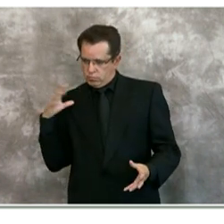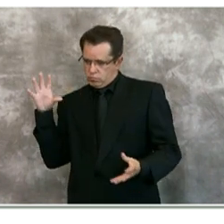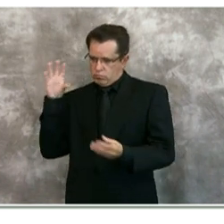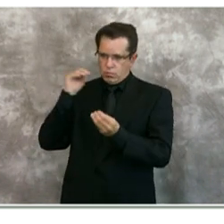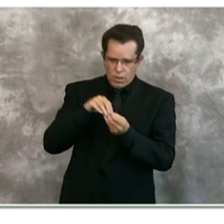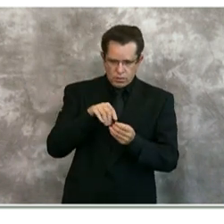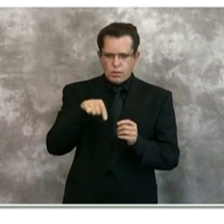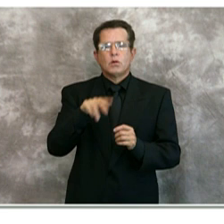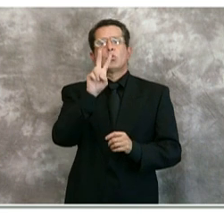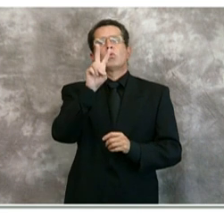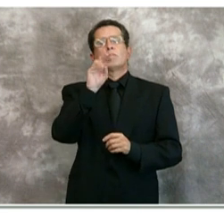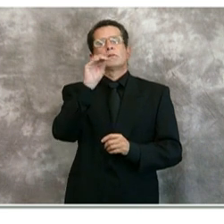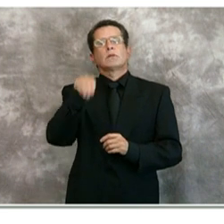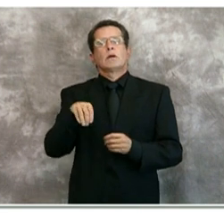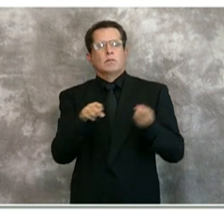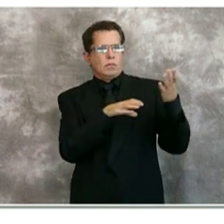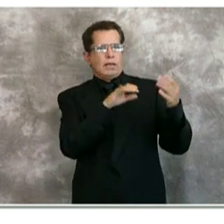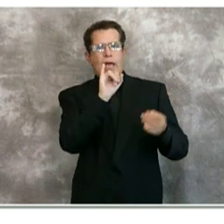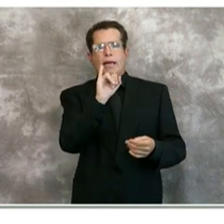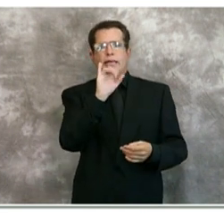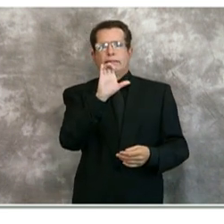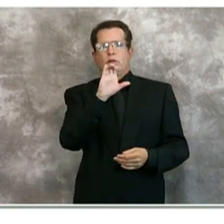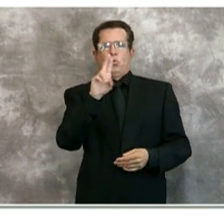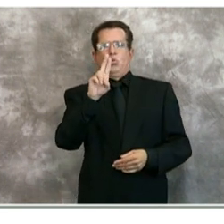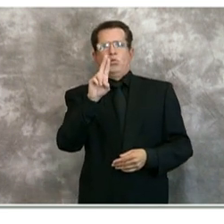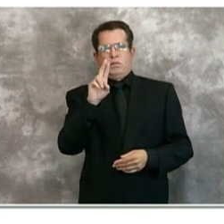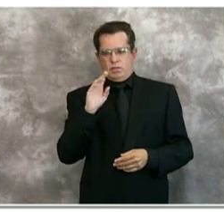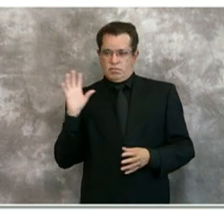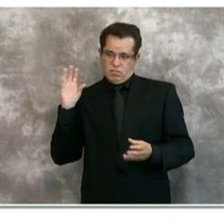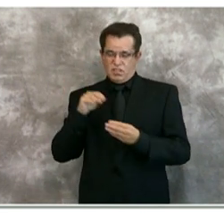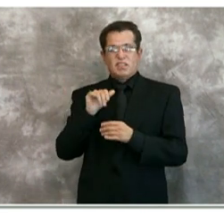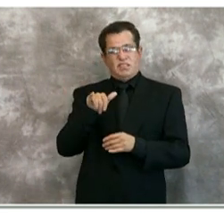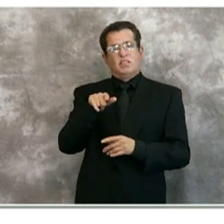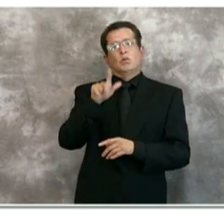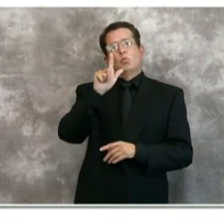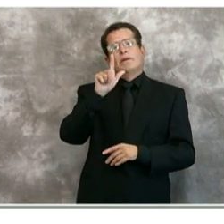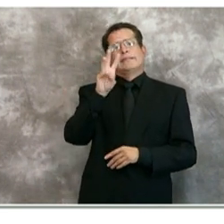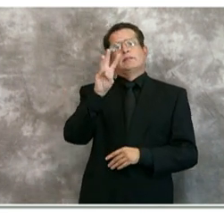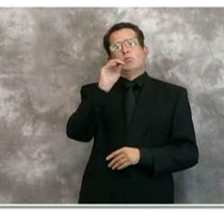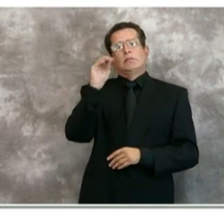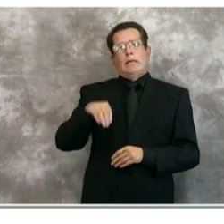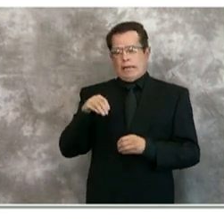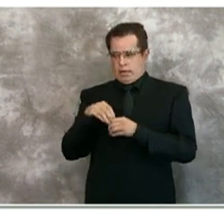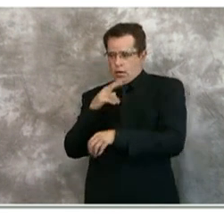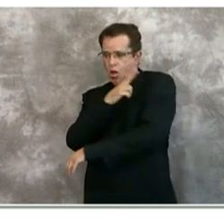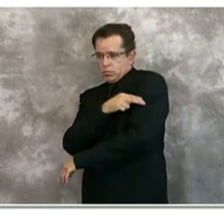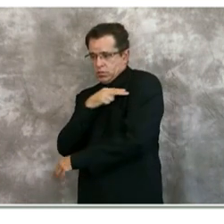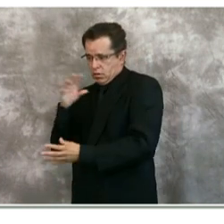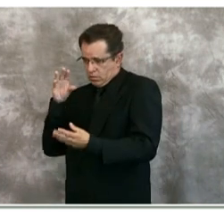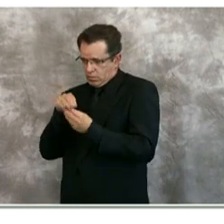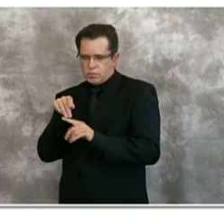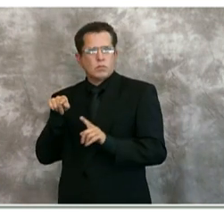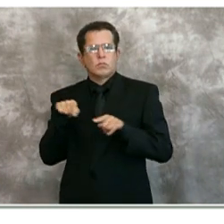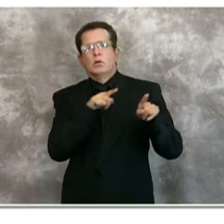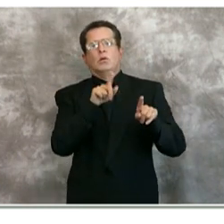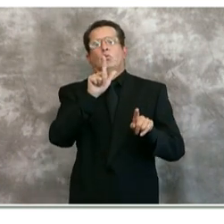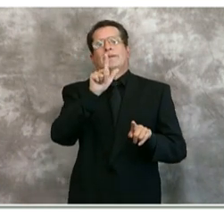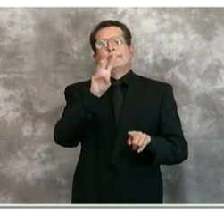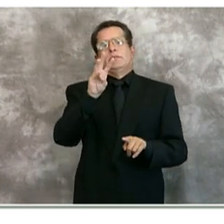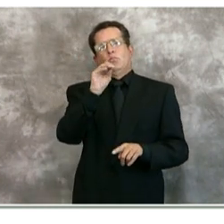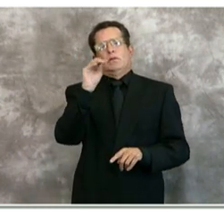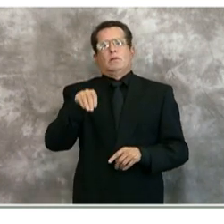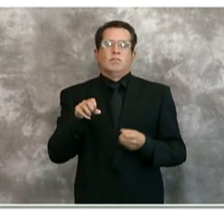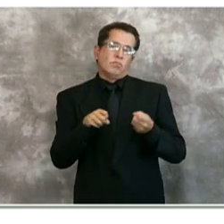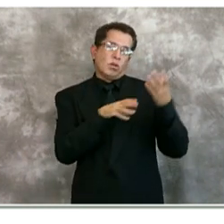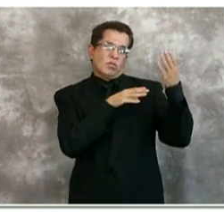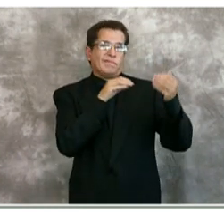of the total number of cases and 26% of the total number of those hospitalized. On the next slide,